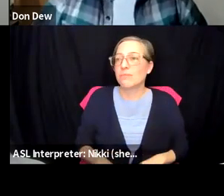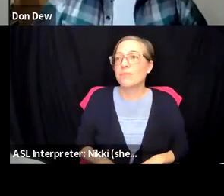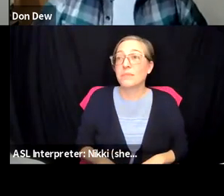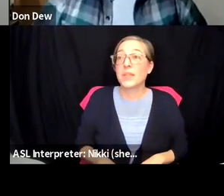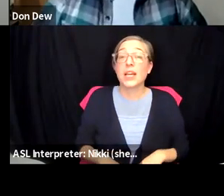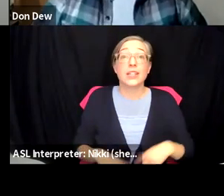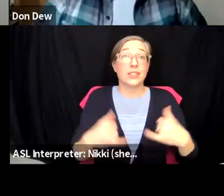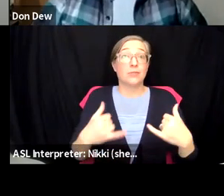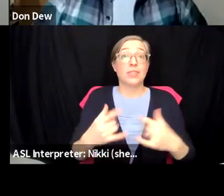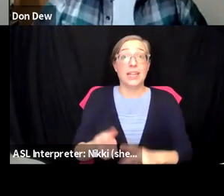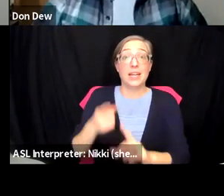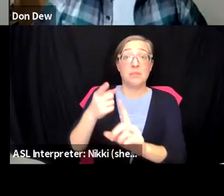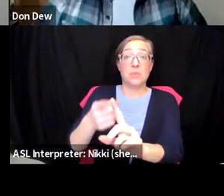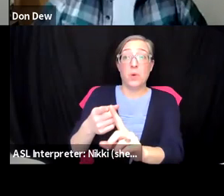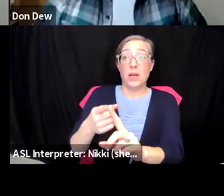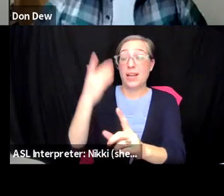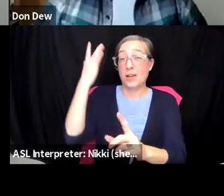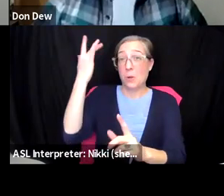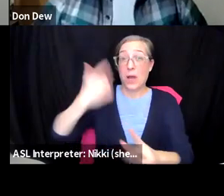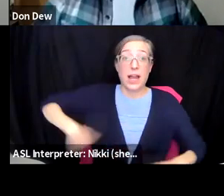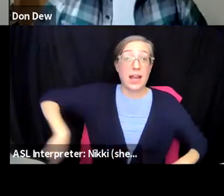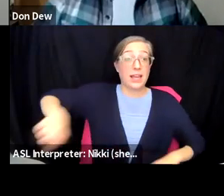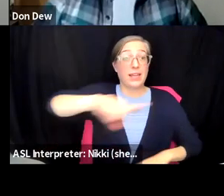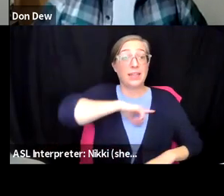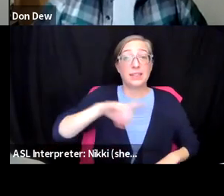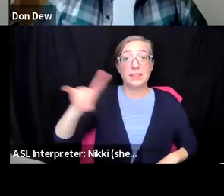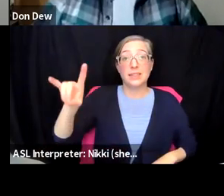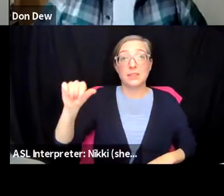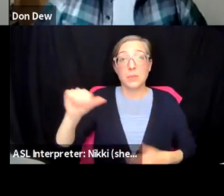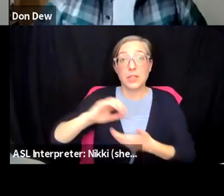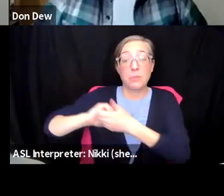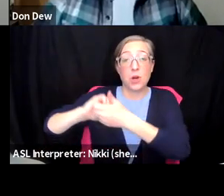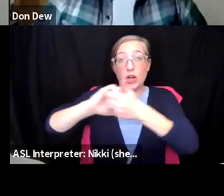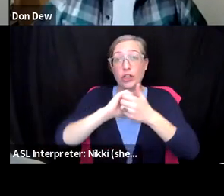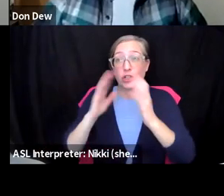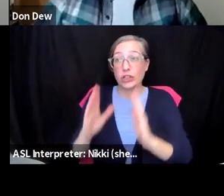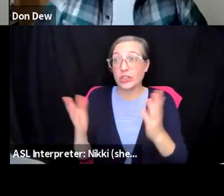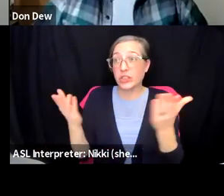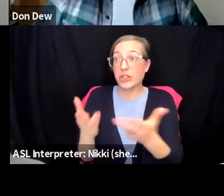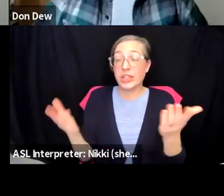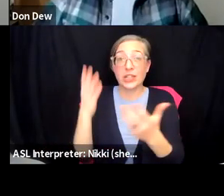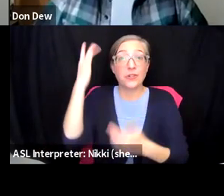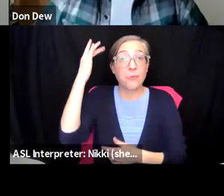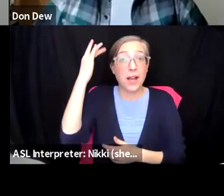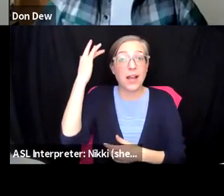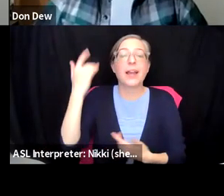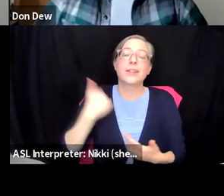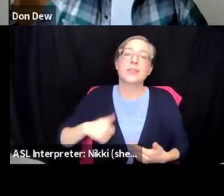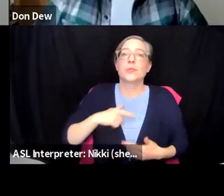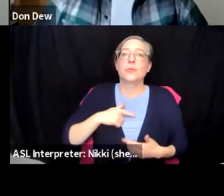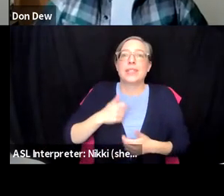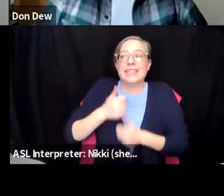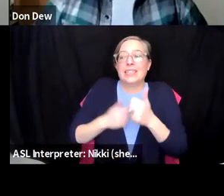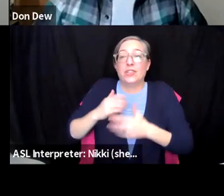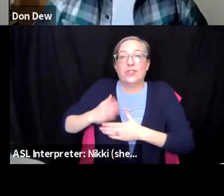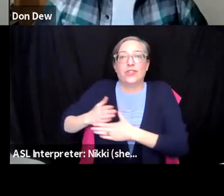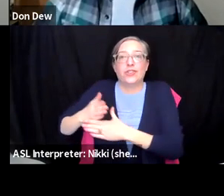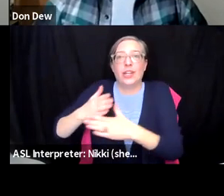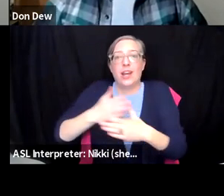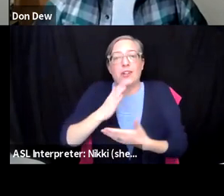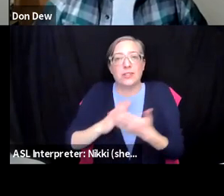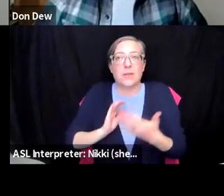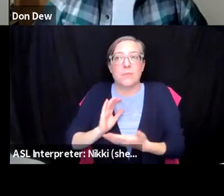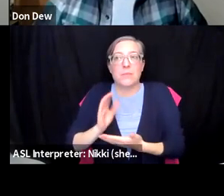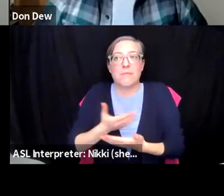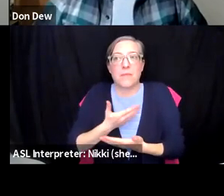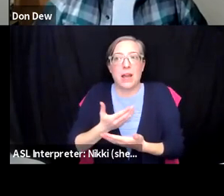and having the disability partners here was just to share a little bit about our agencies, how we connect to the